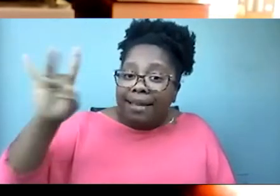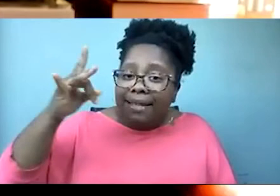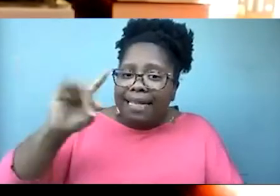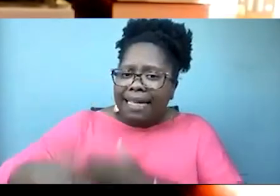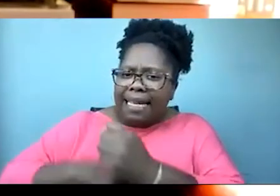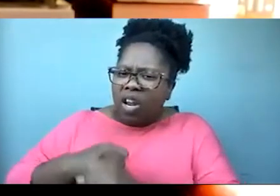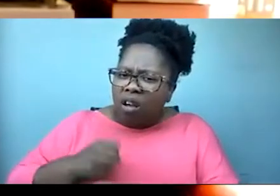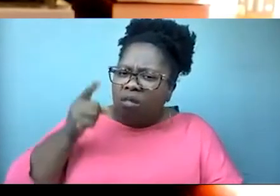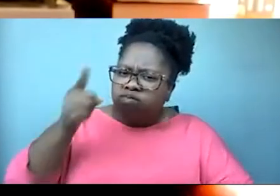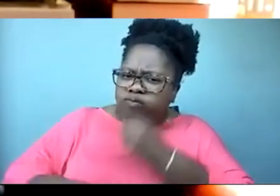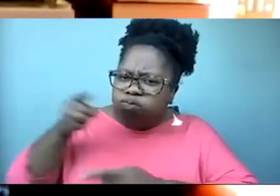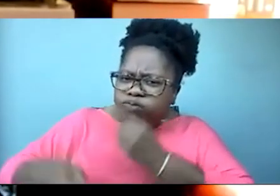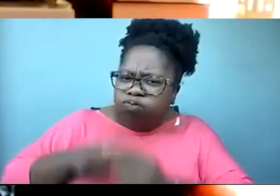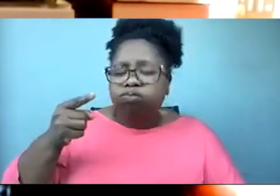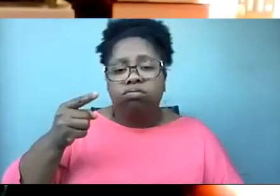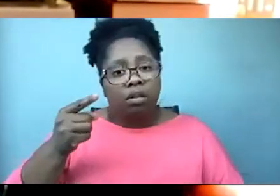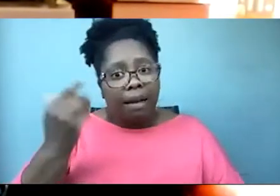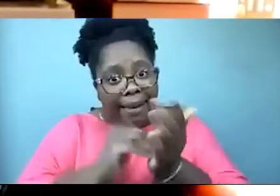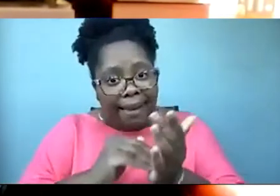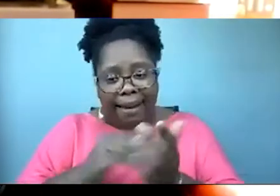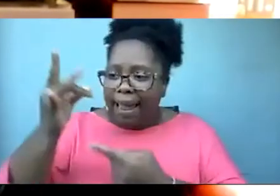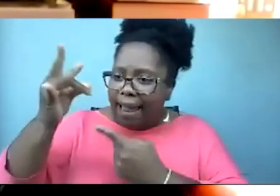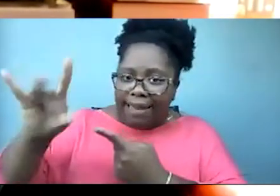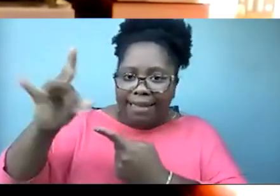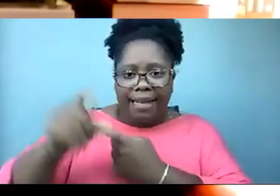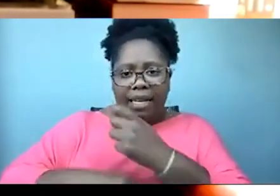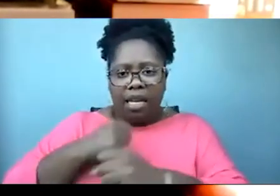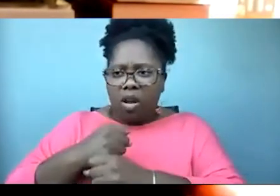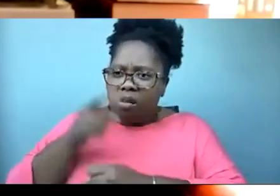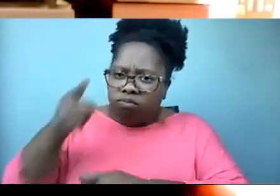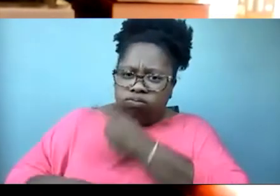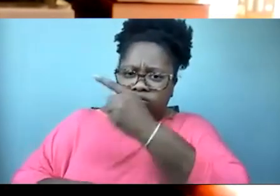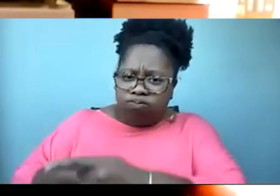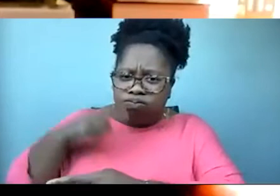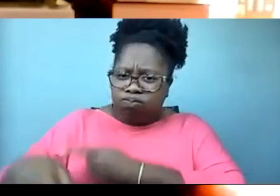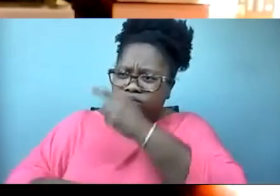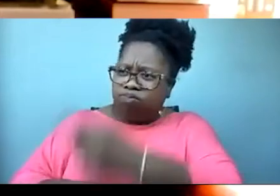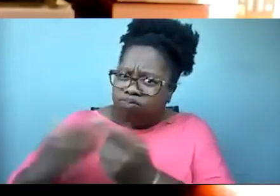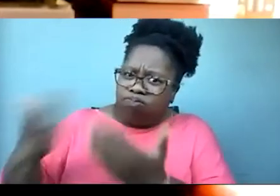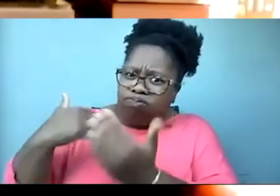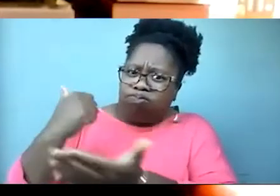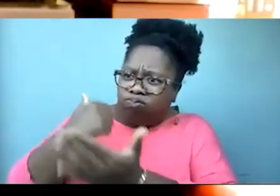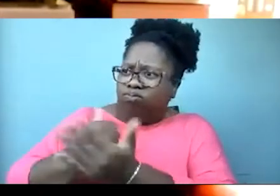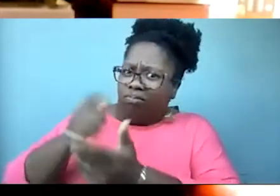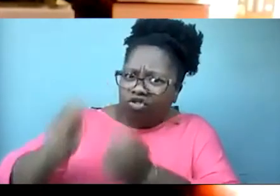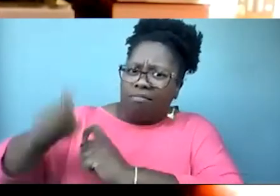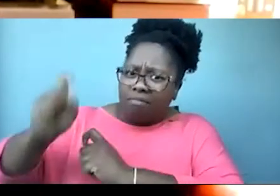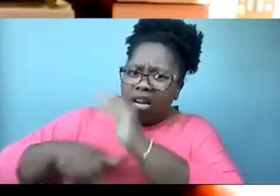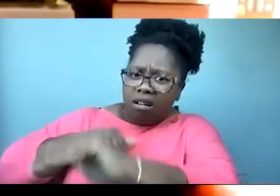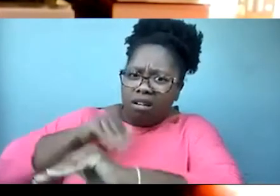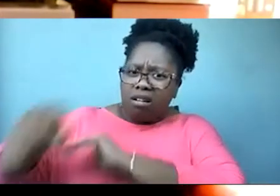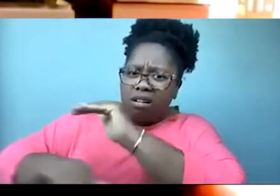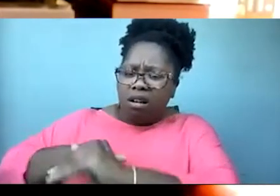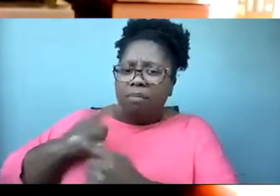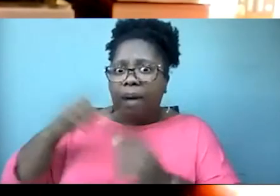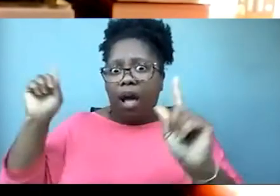happened. But without that data, and the fact that it was a community-based study of women in Harlem and